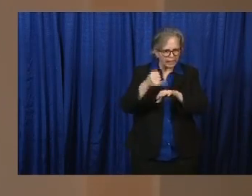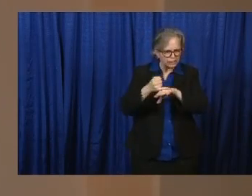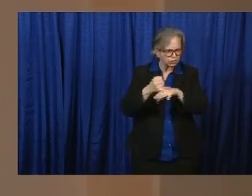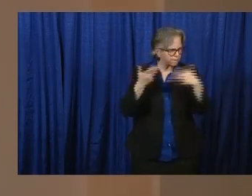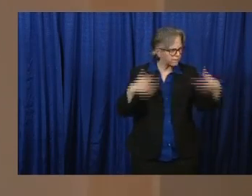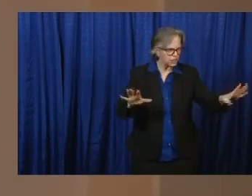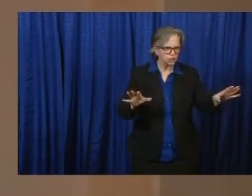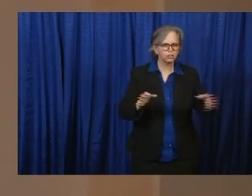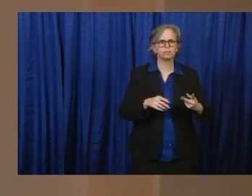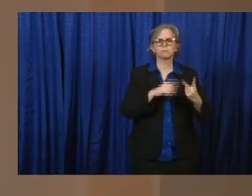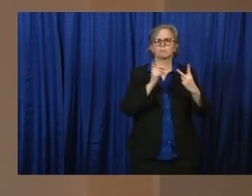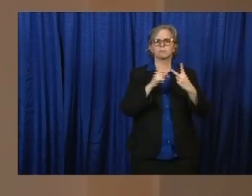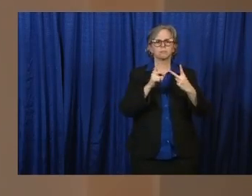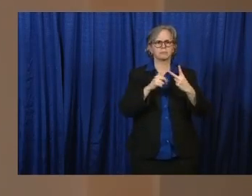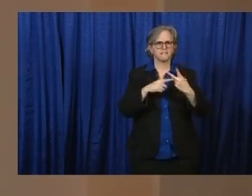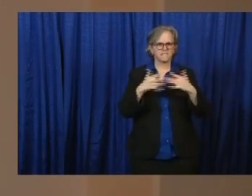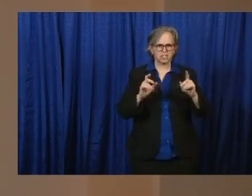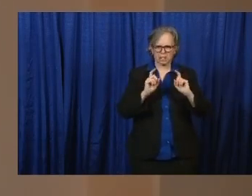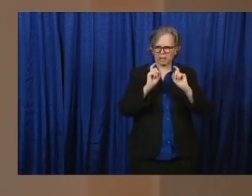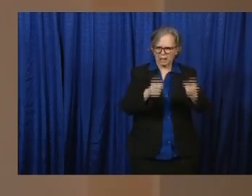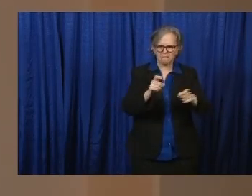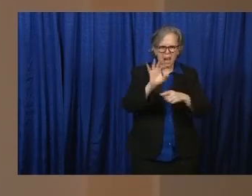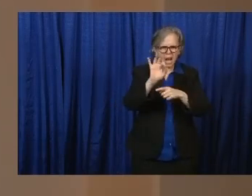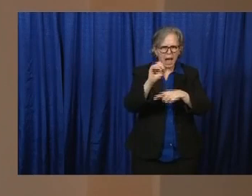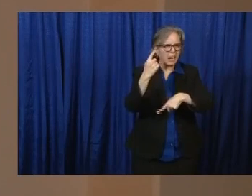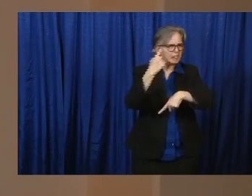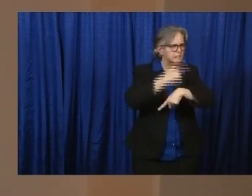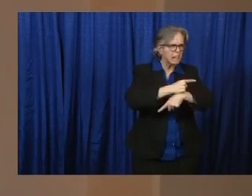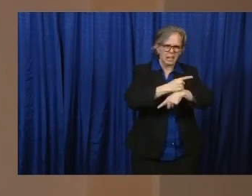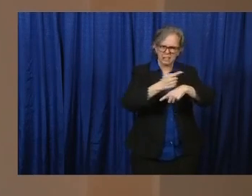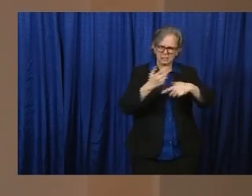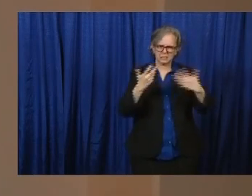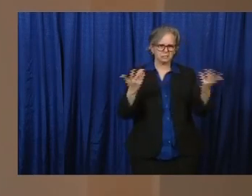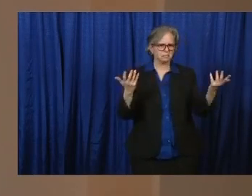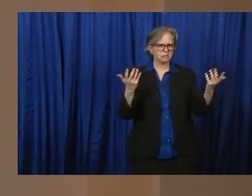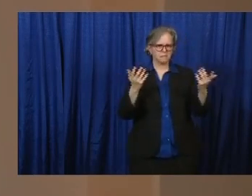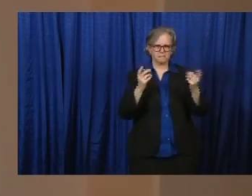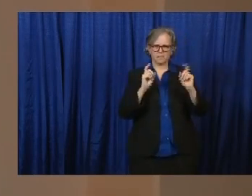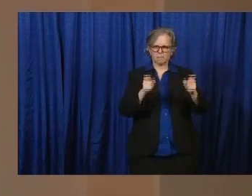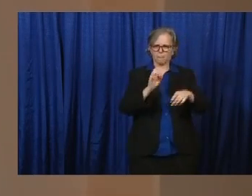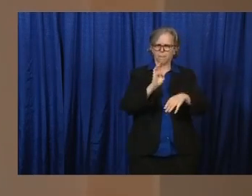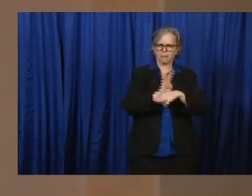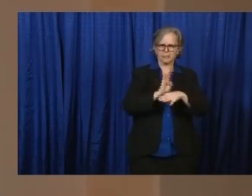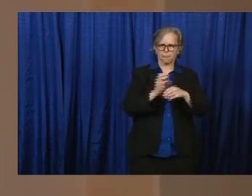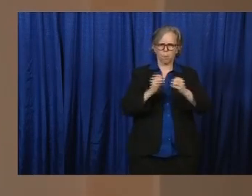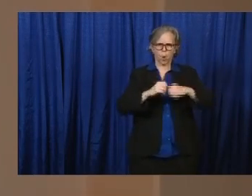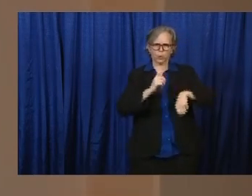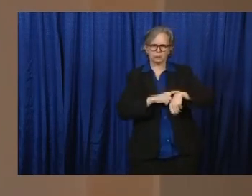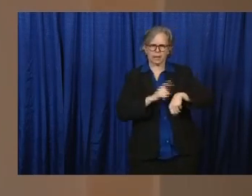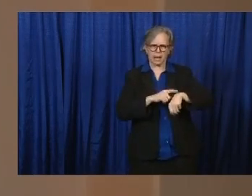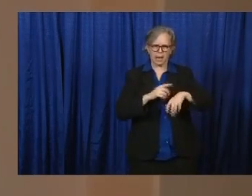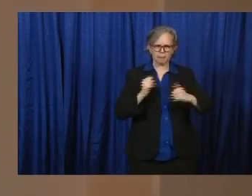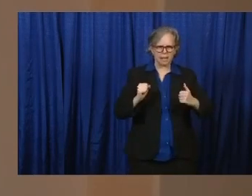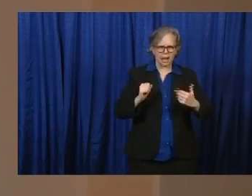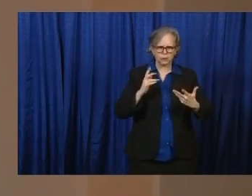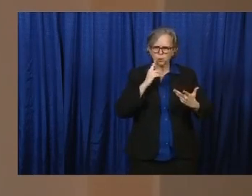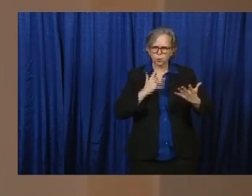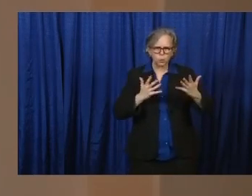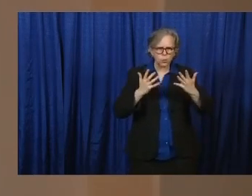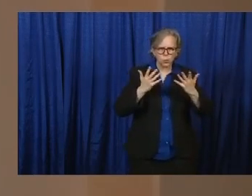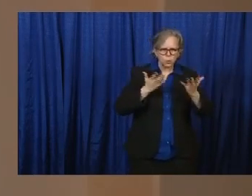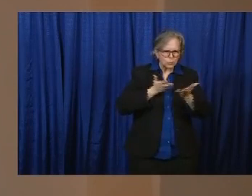loan, taking 90 days to give businesses a chance to have the cash to get through this situation, and